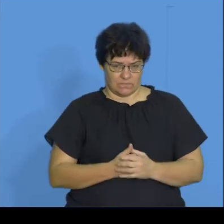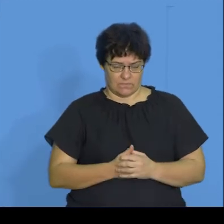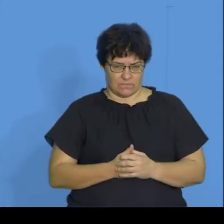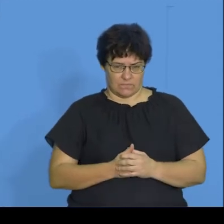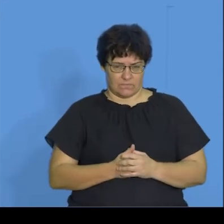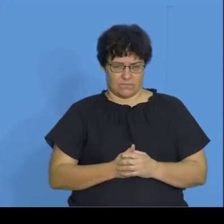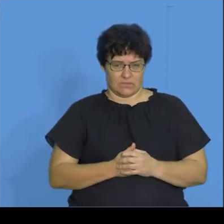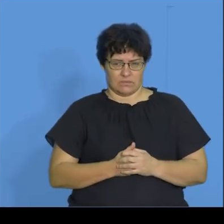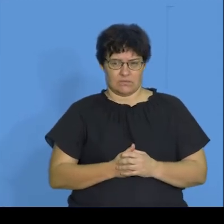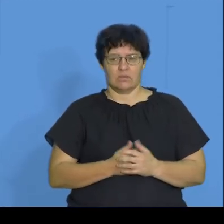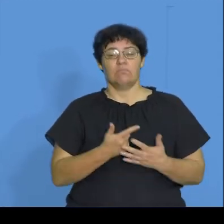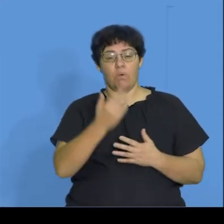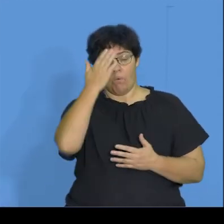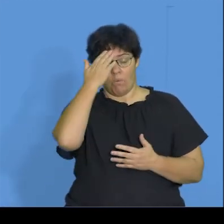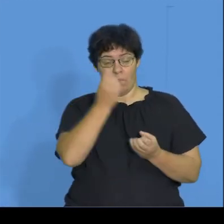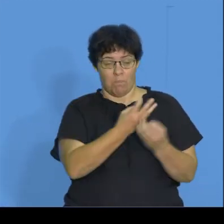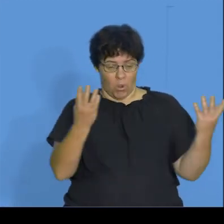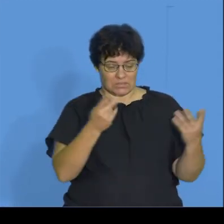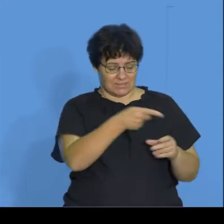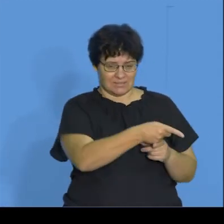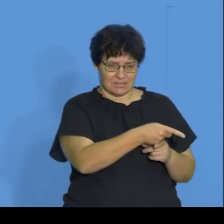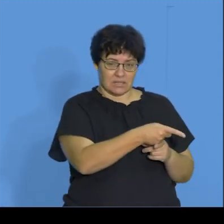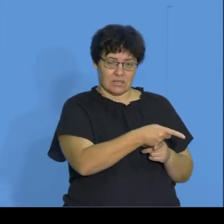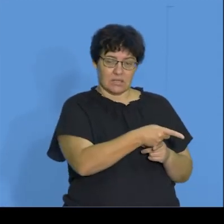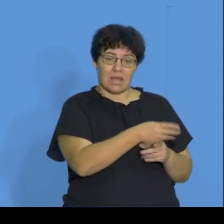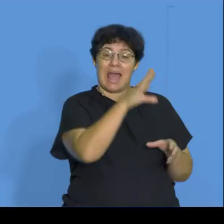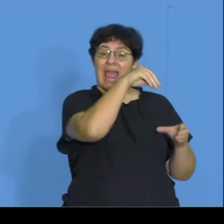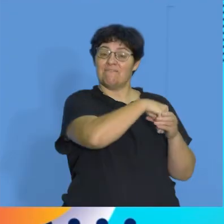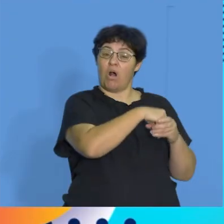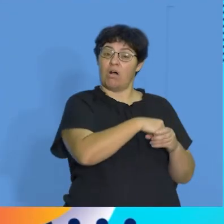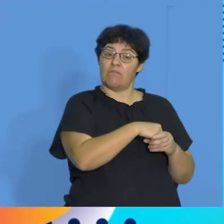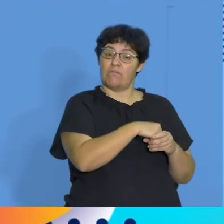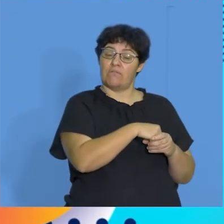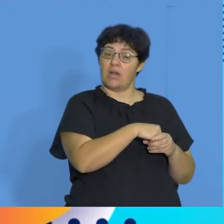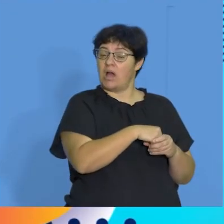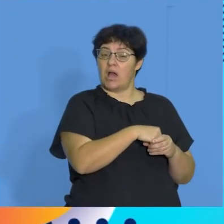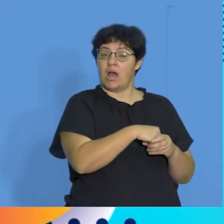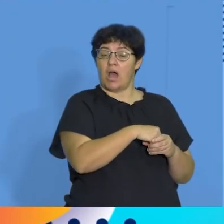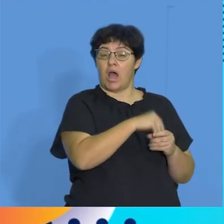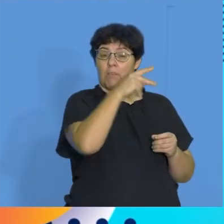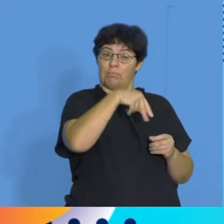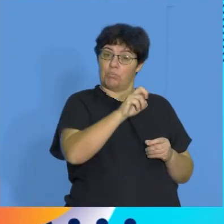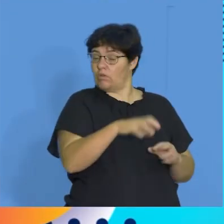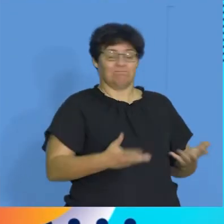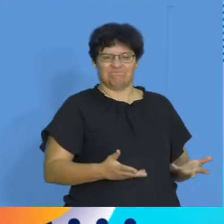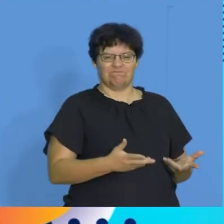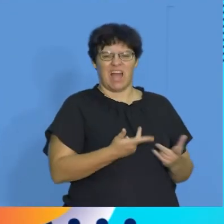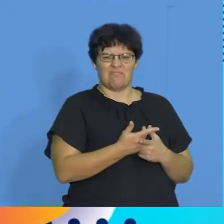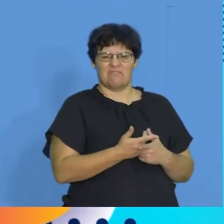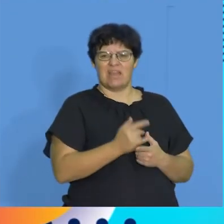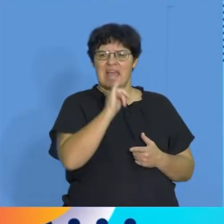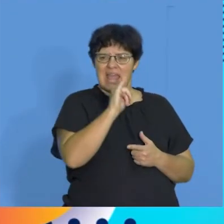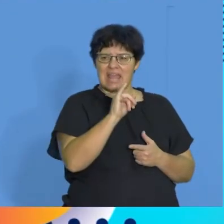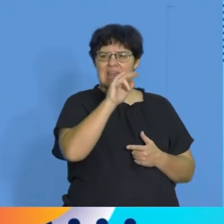most samples of substance, they contain impurities. Now, if you ask yourself, the most important question, that what